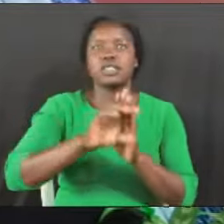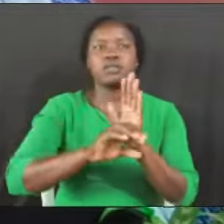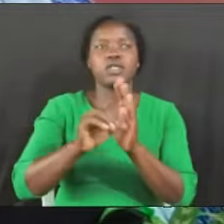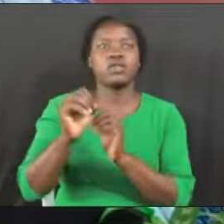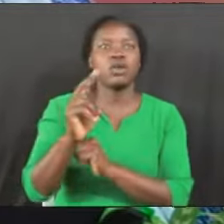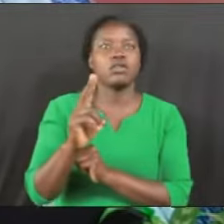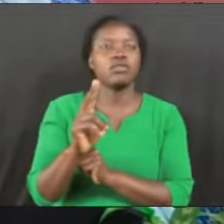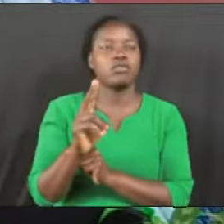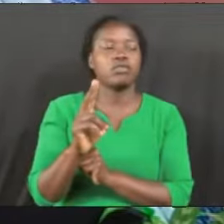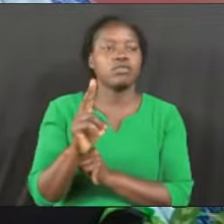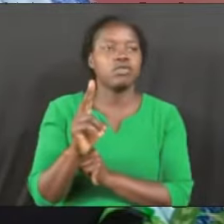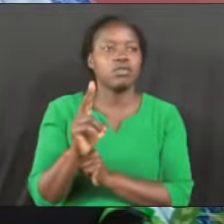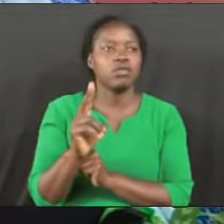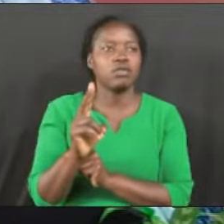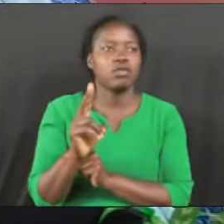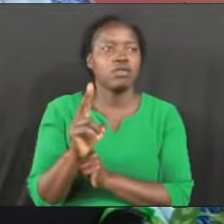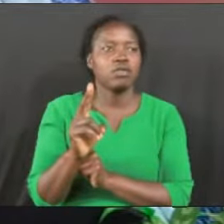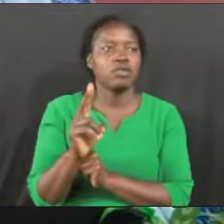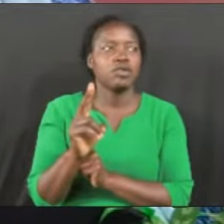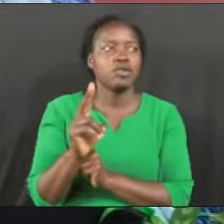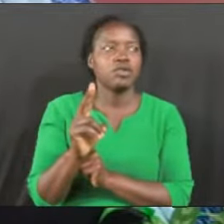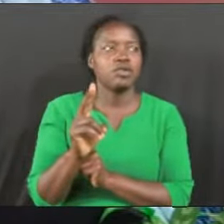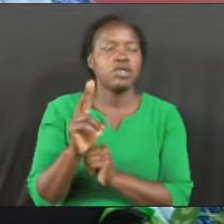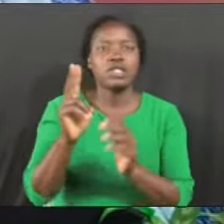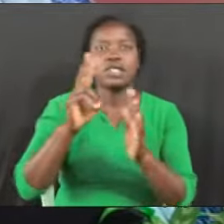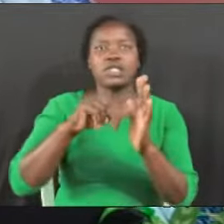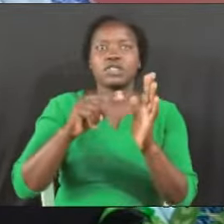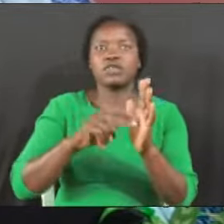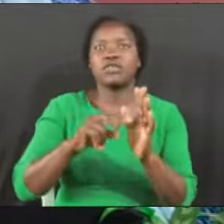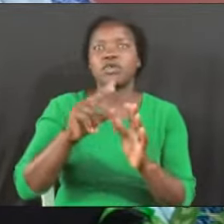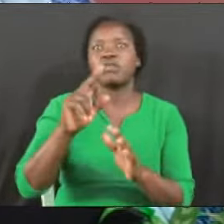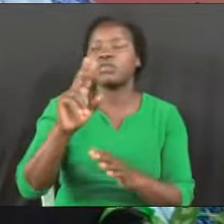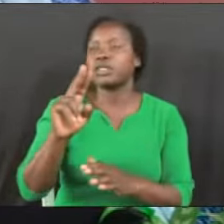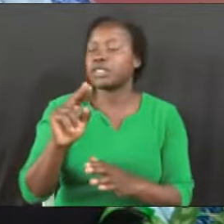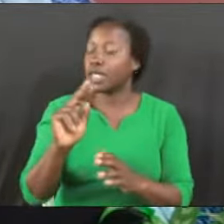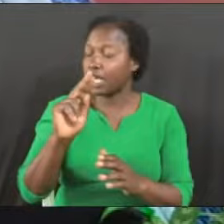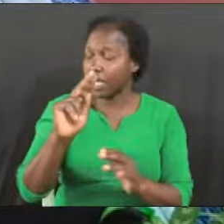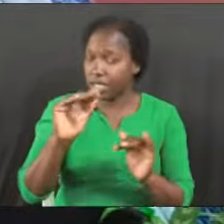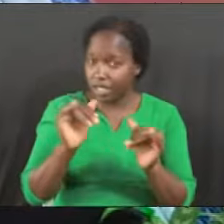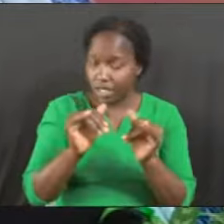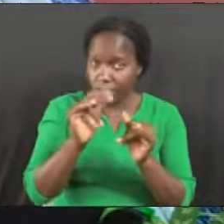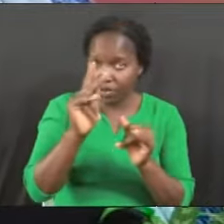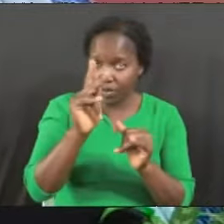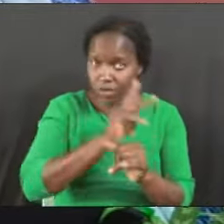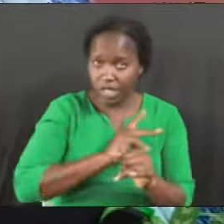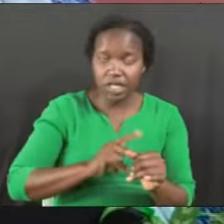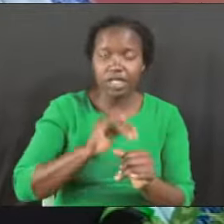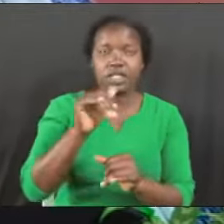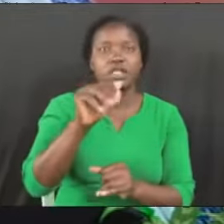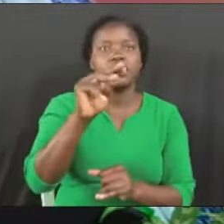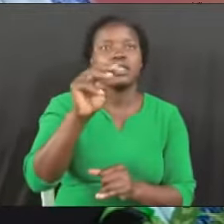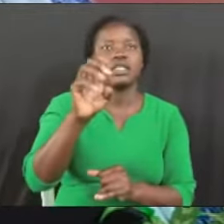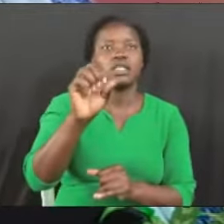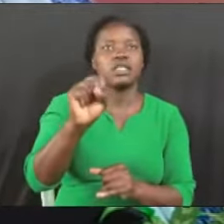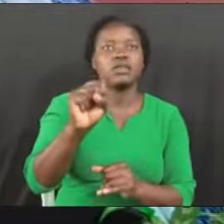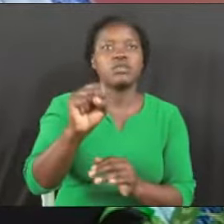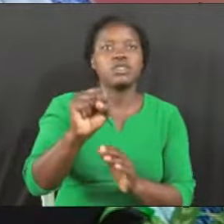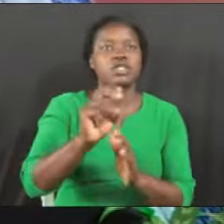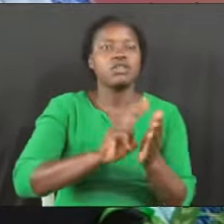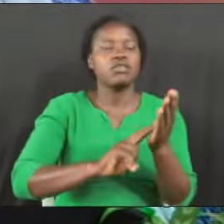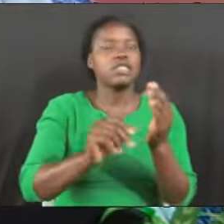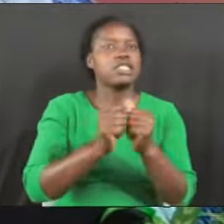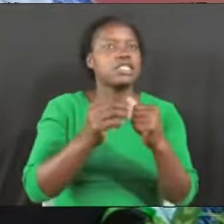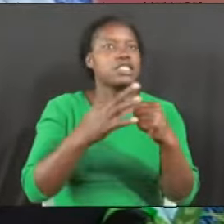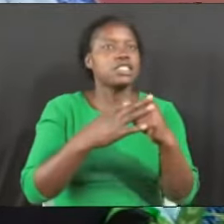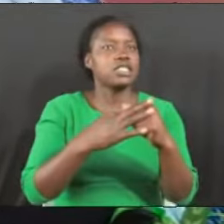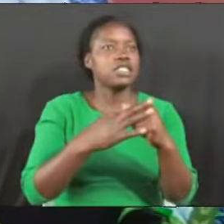chapter 12. I'm reading from the New King James Version, beginning at verse 18, and when you found it,